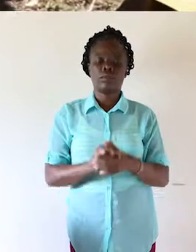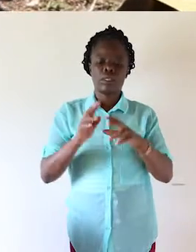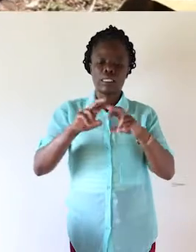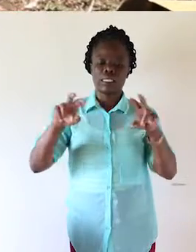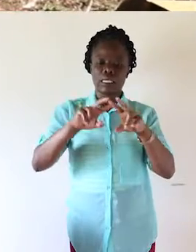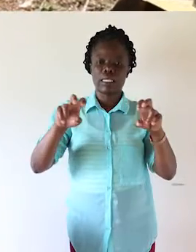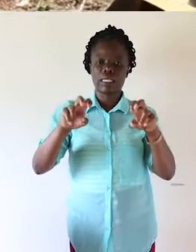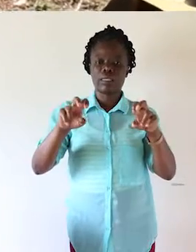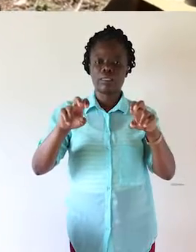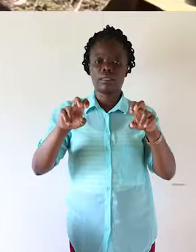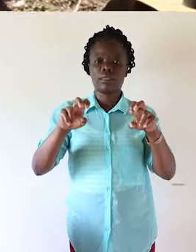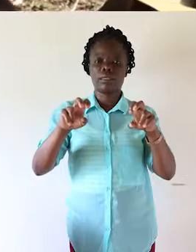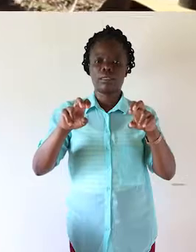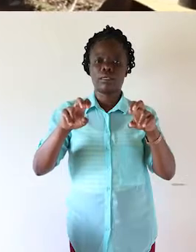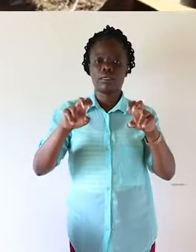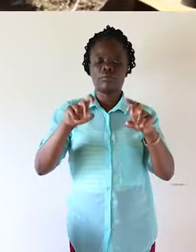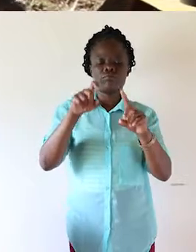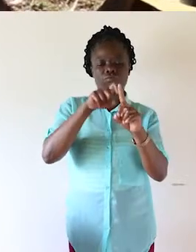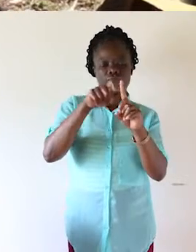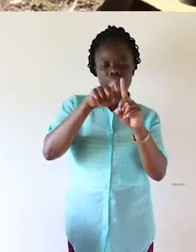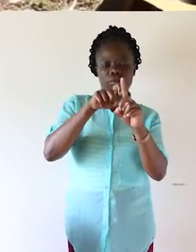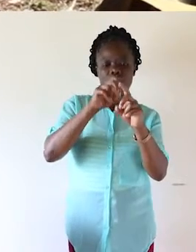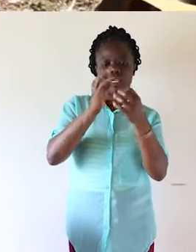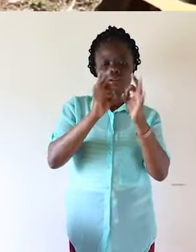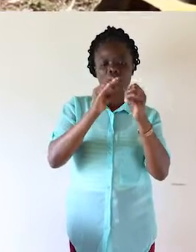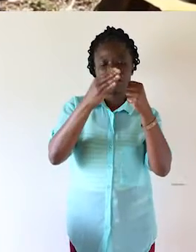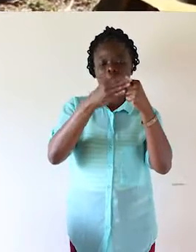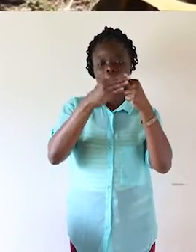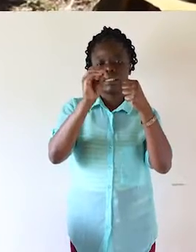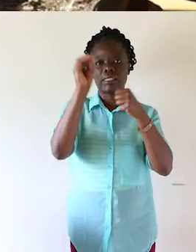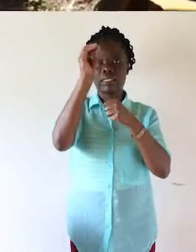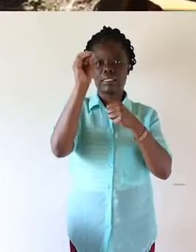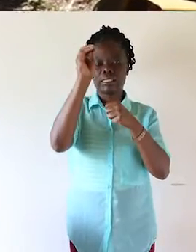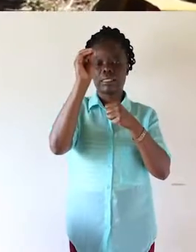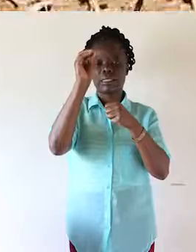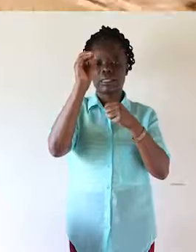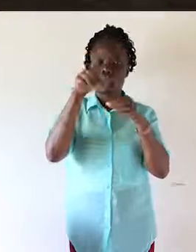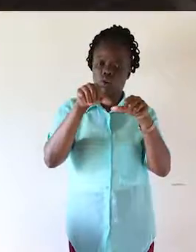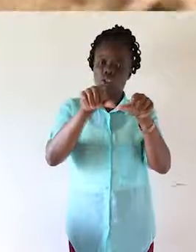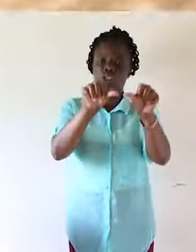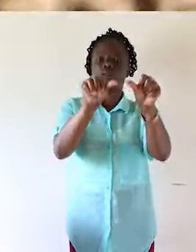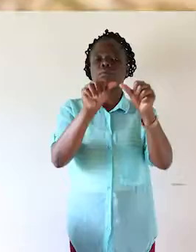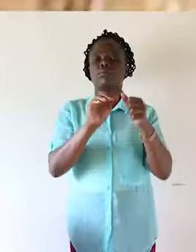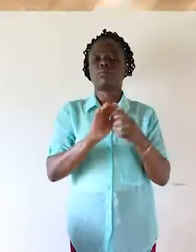He's checking, he's just spot weld it and he's checking if it is 90. That is okay,